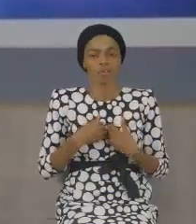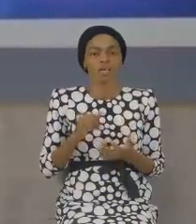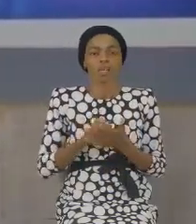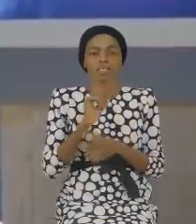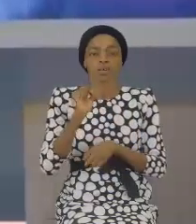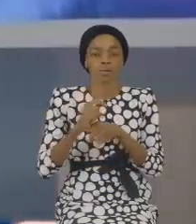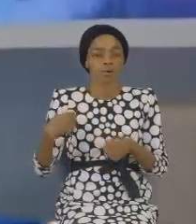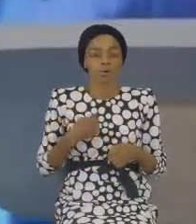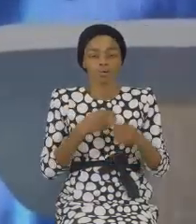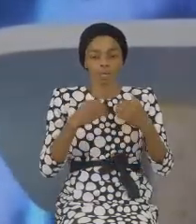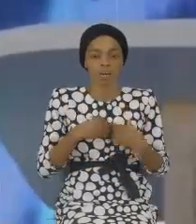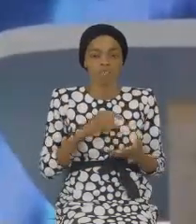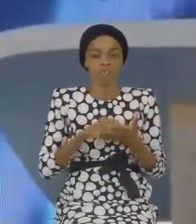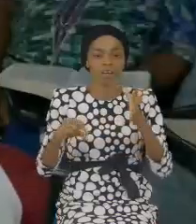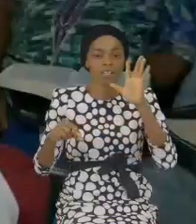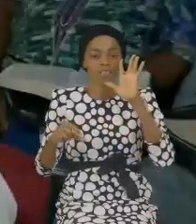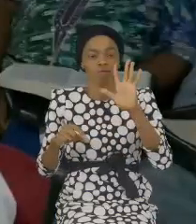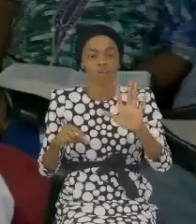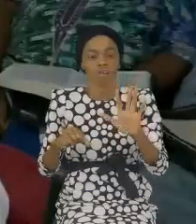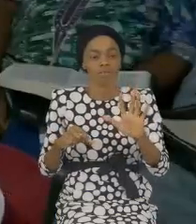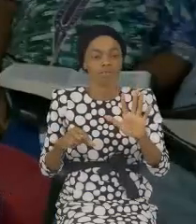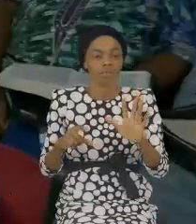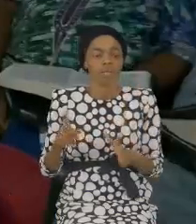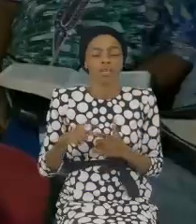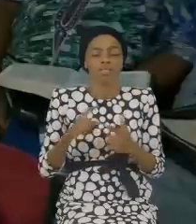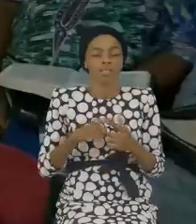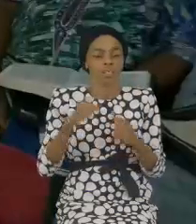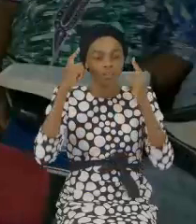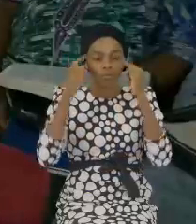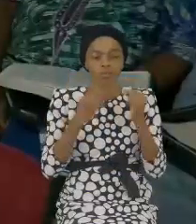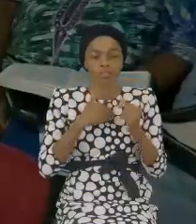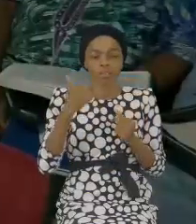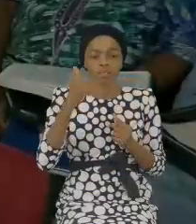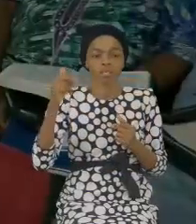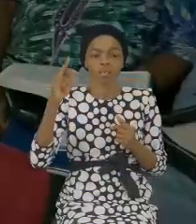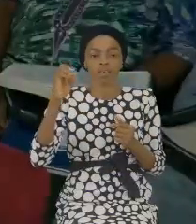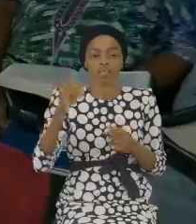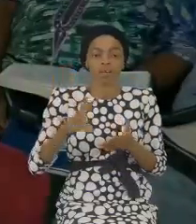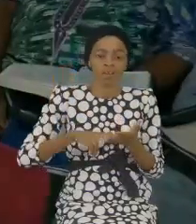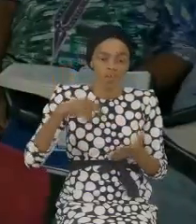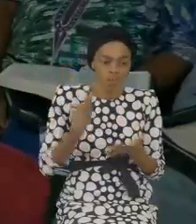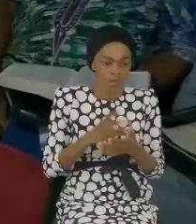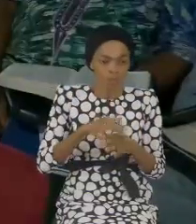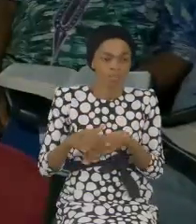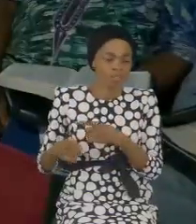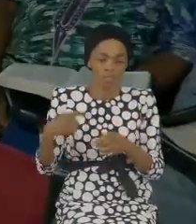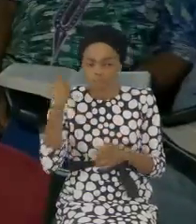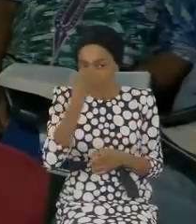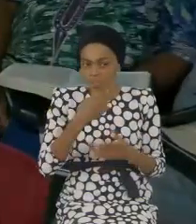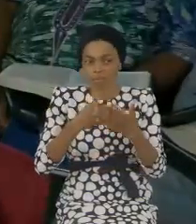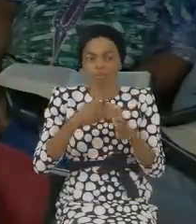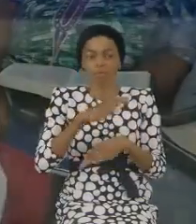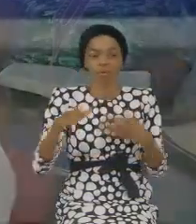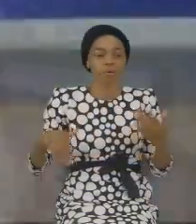us in verse 5, it says, then Moses and Aaron fell on their faces before all